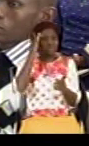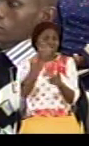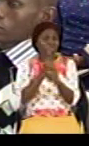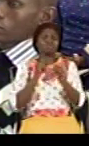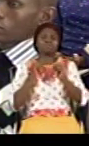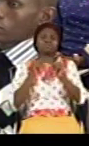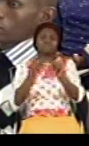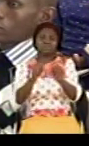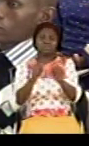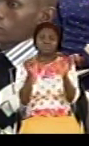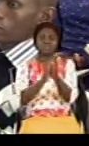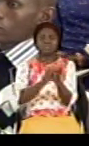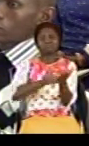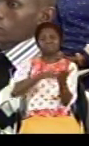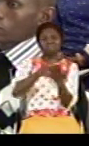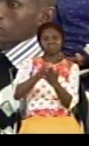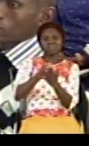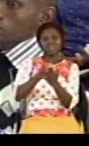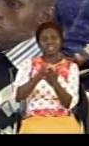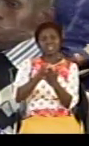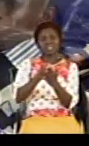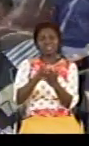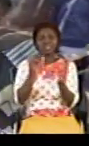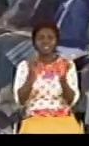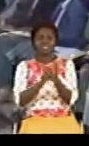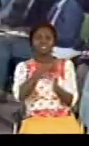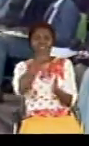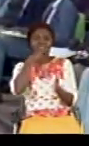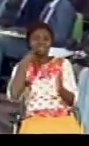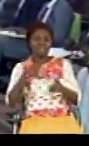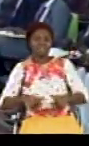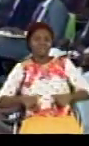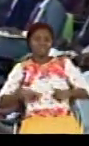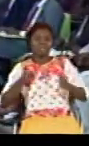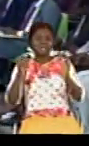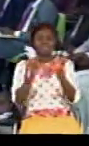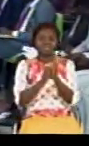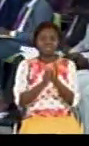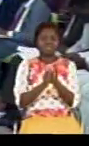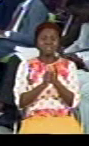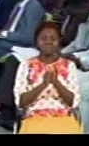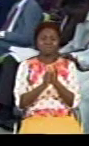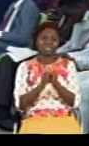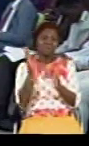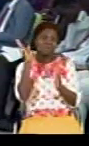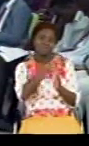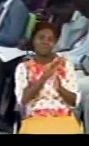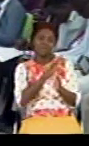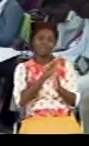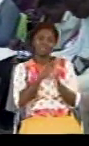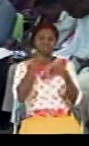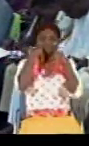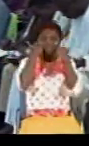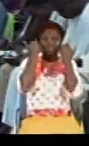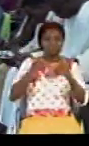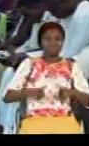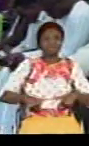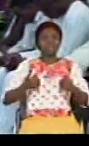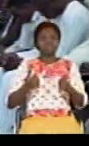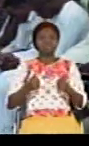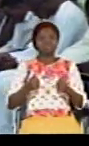that dreary life, that dry life, that miserable life. But if there is